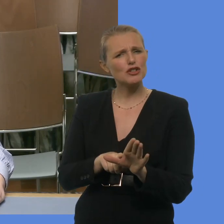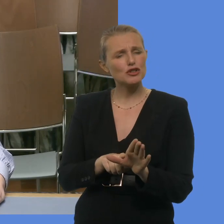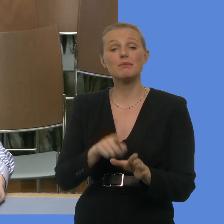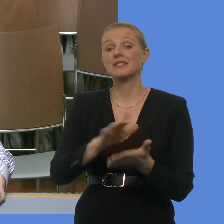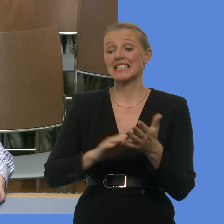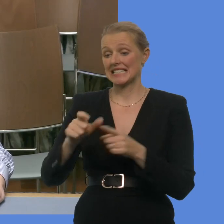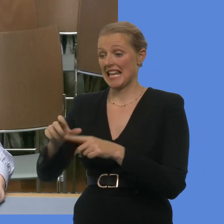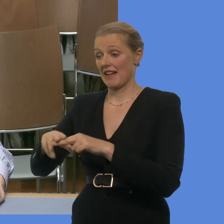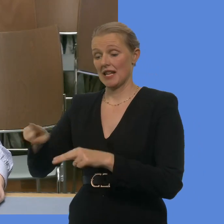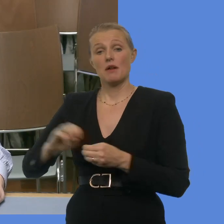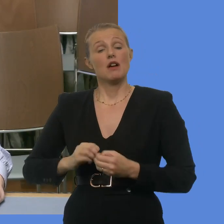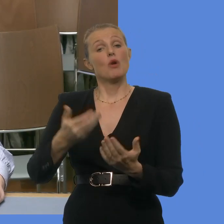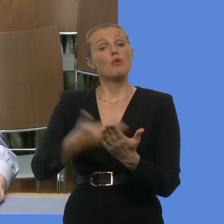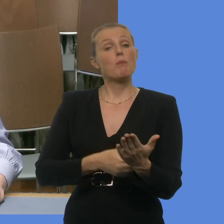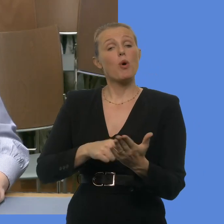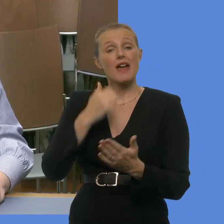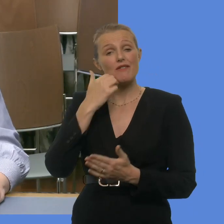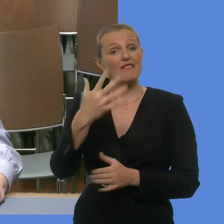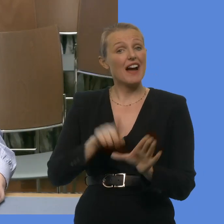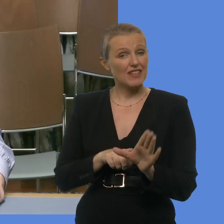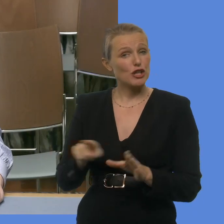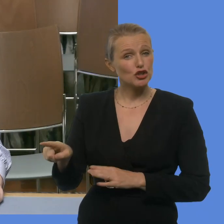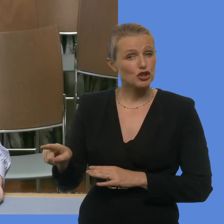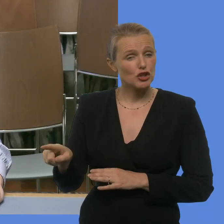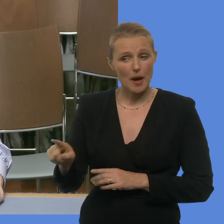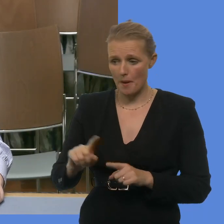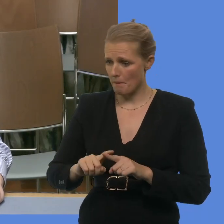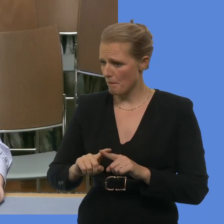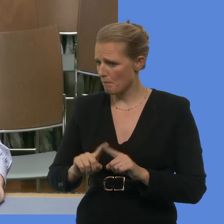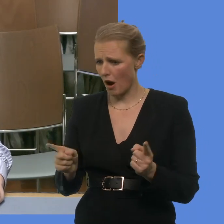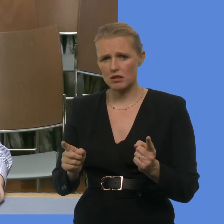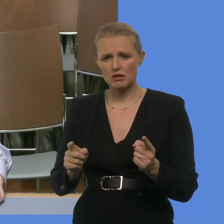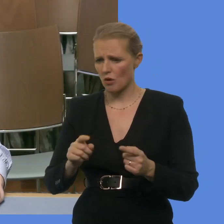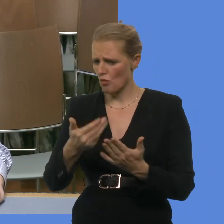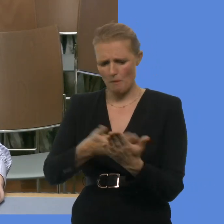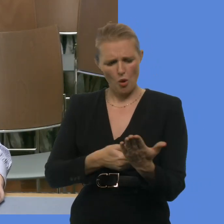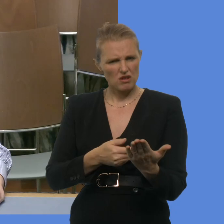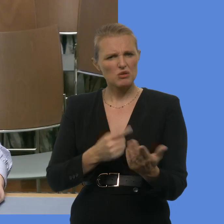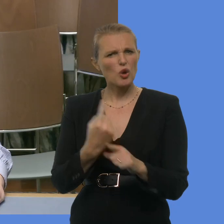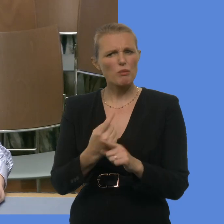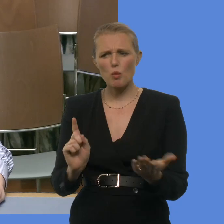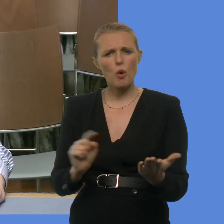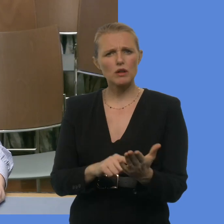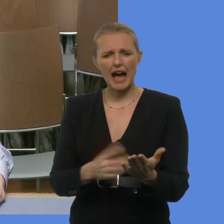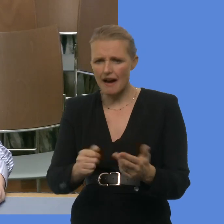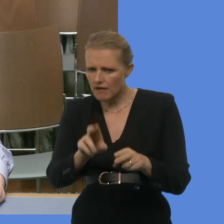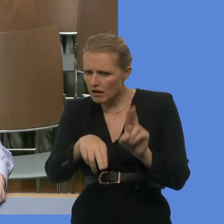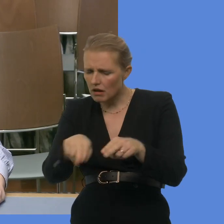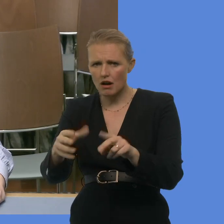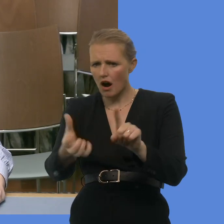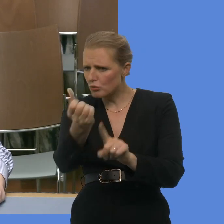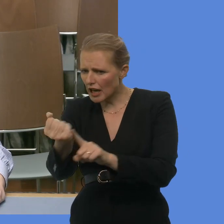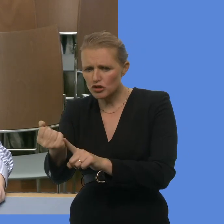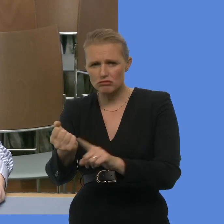a report every 5 years, but there's no specific evaluation metrics included in the bill. So compared to